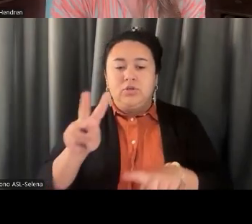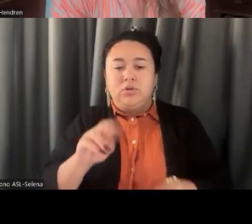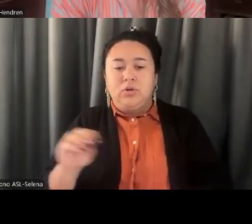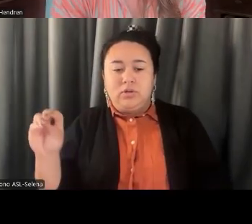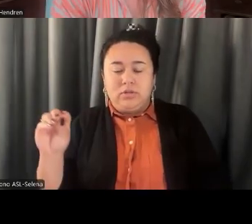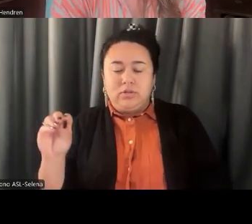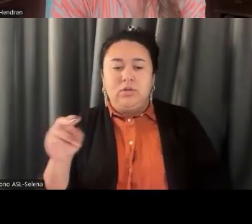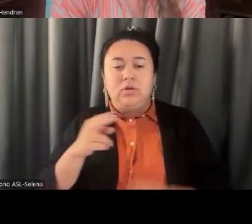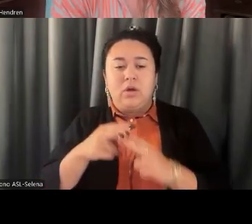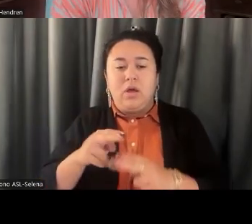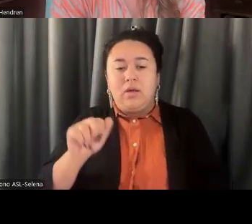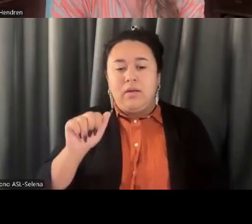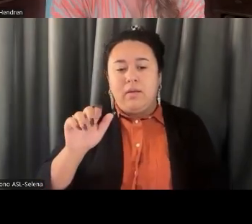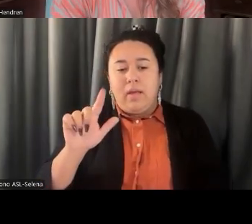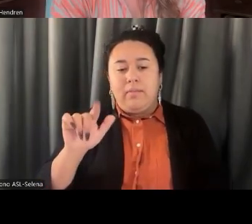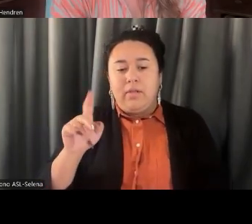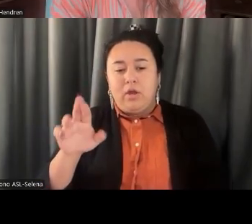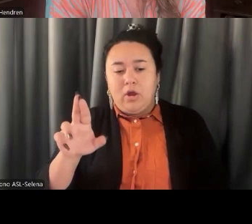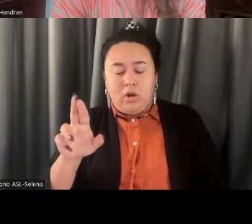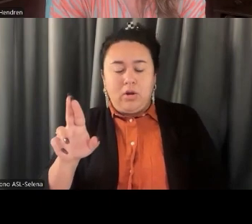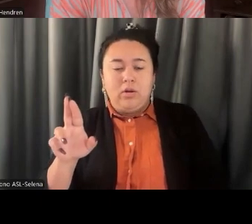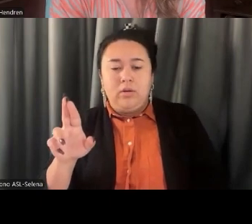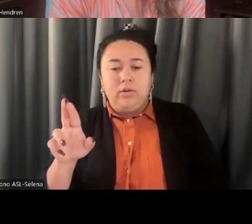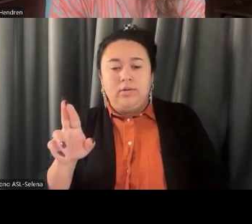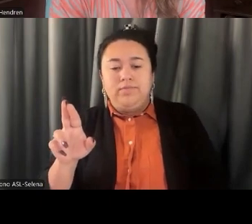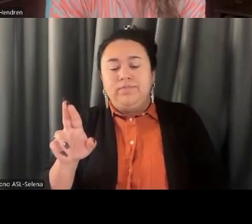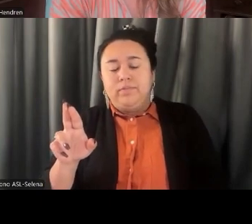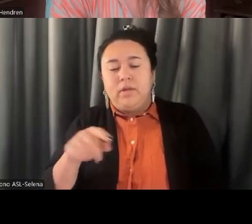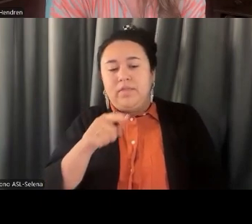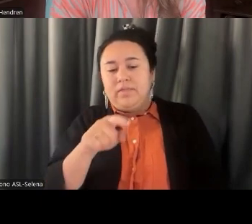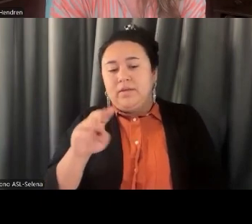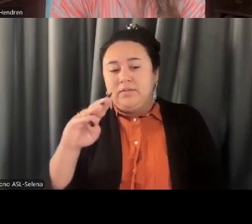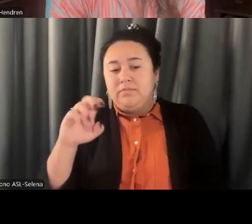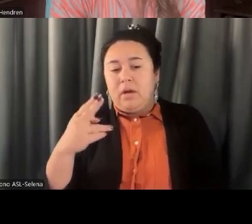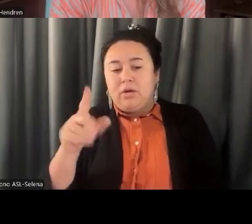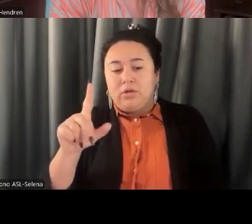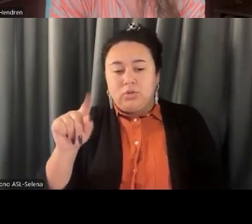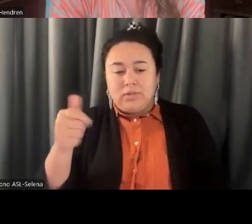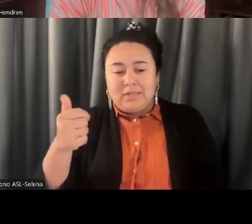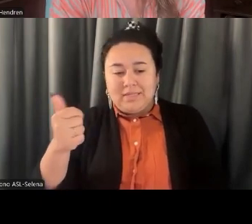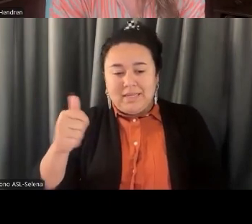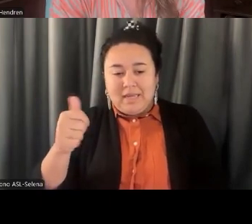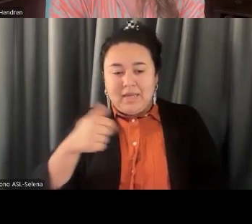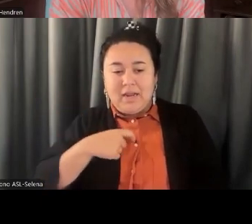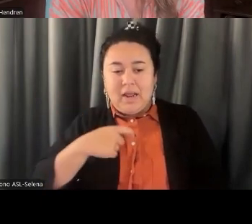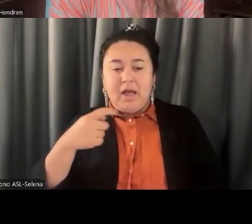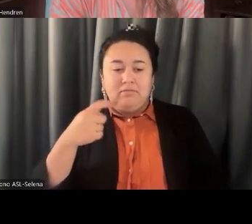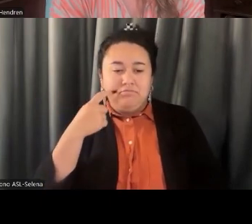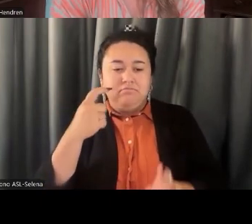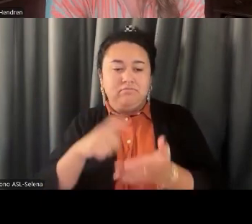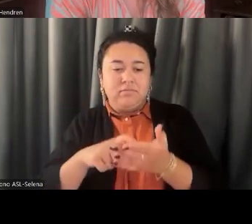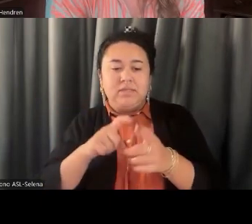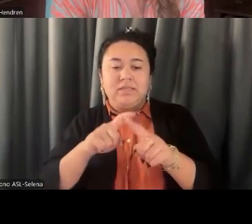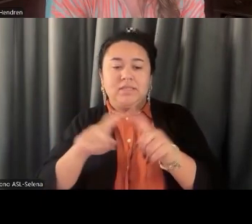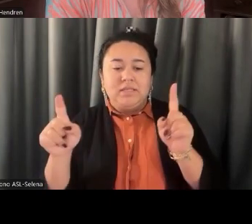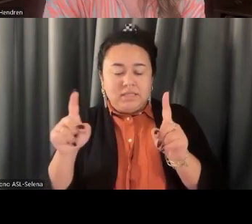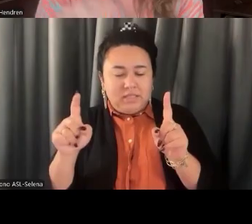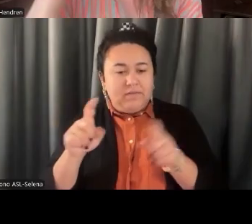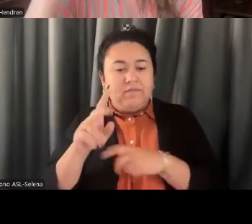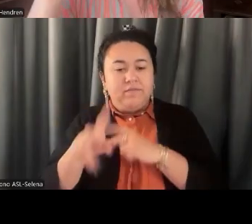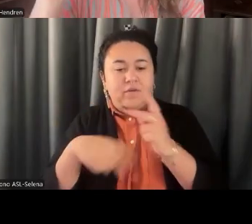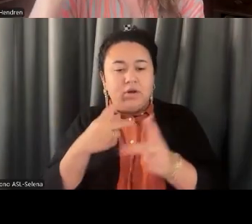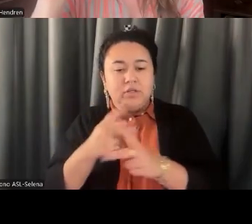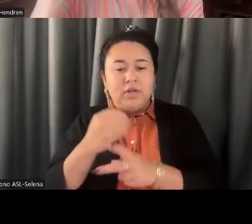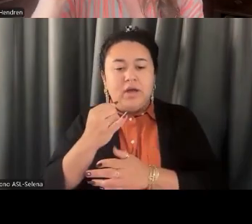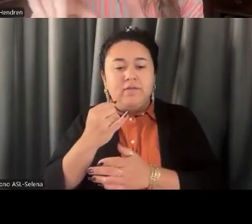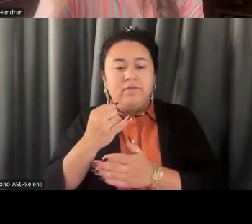here it's March of 2010. I just noted here the difference between a couple of different iterations of the International Symbol of